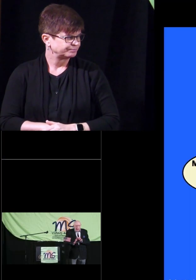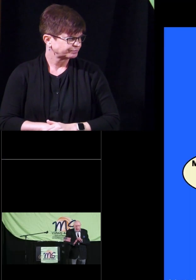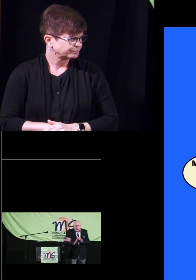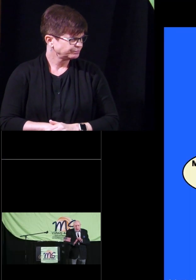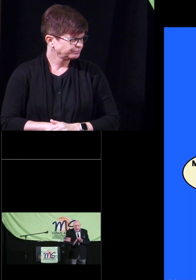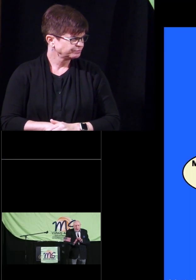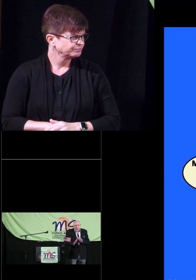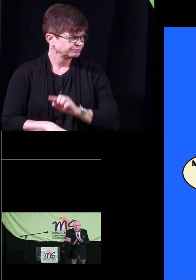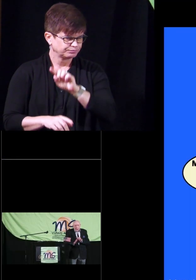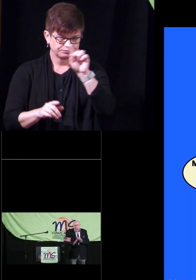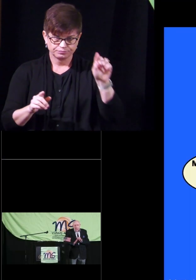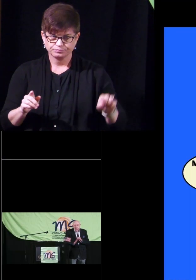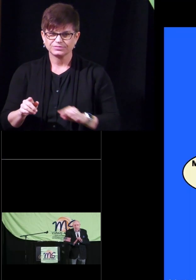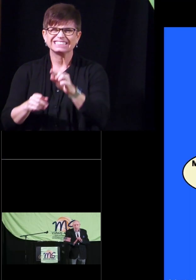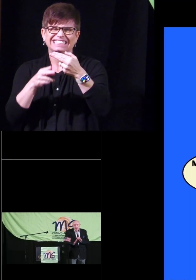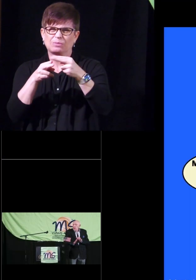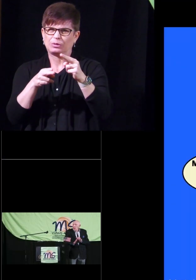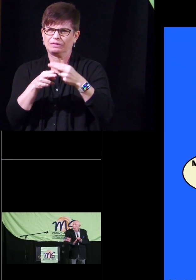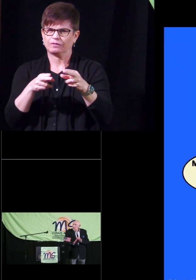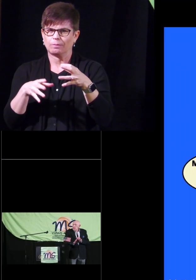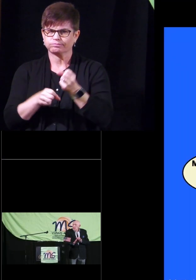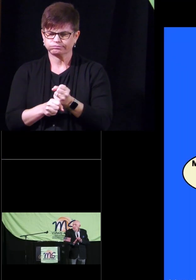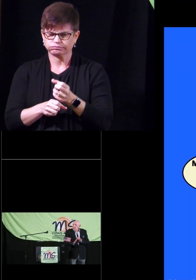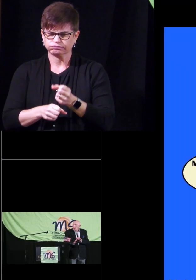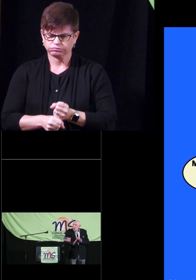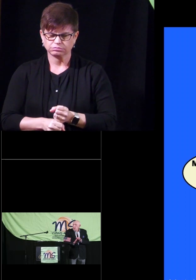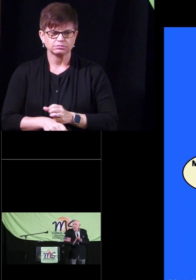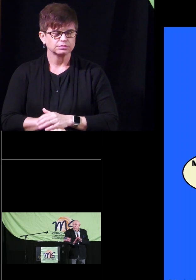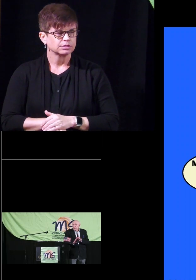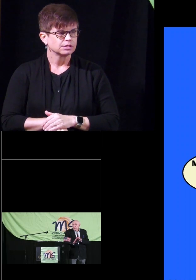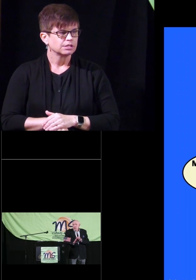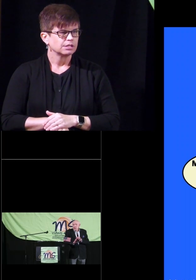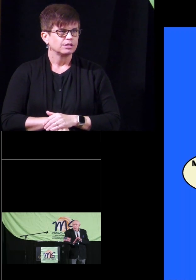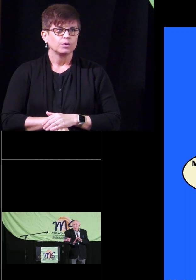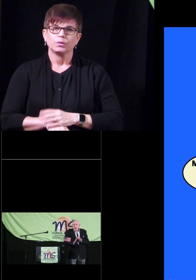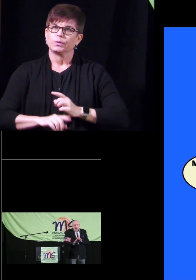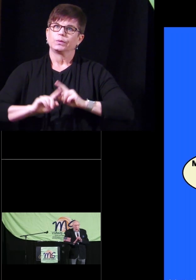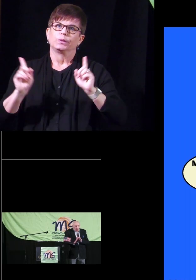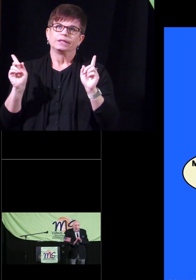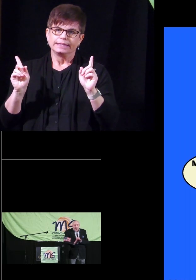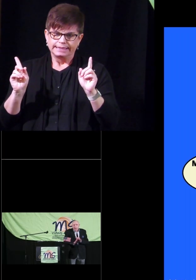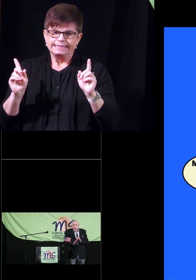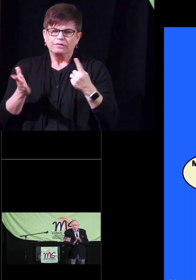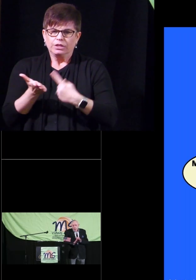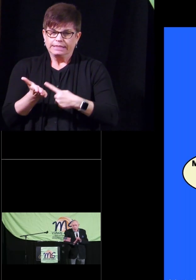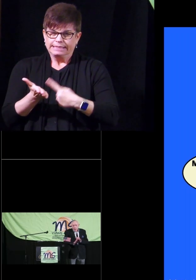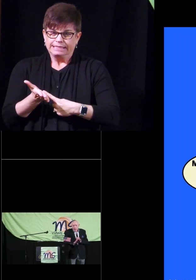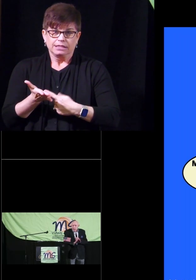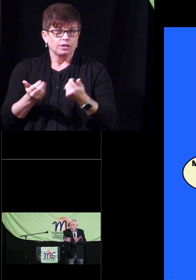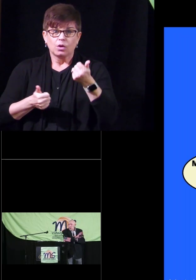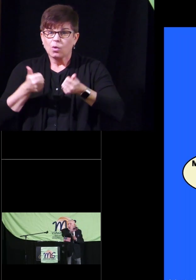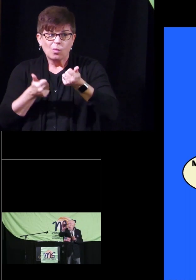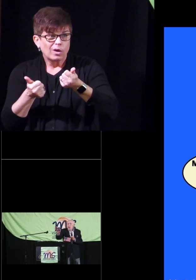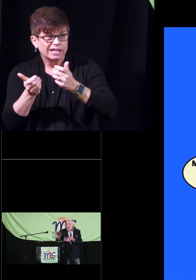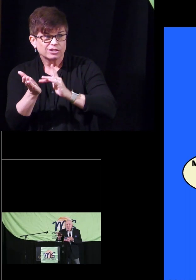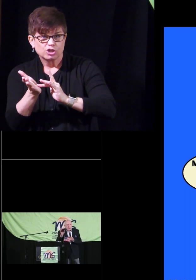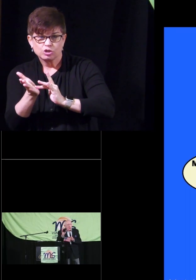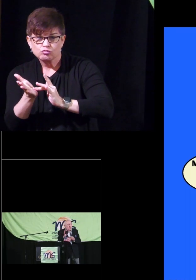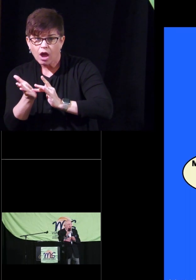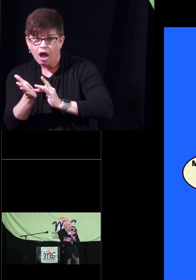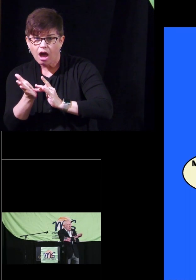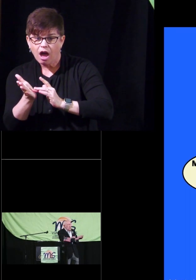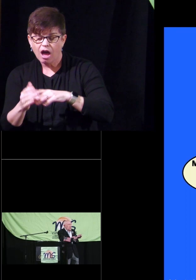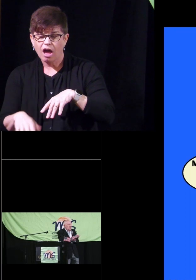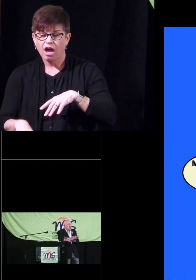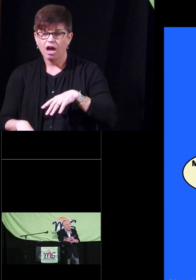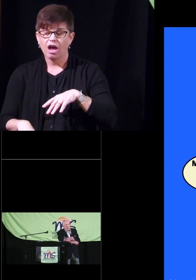I'm going to leave this up very briefly because this is a whole different discussion, is what drug do you switch to? And these are all archived, so